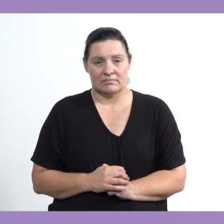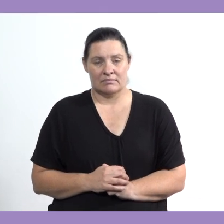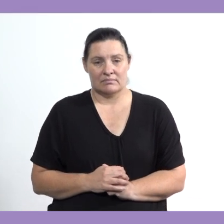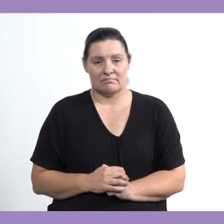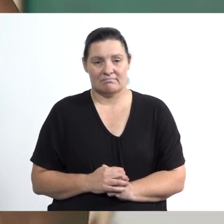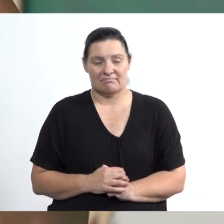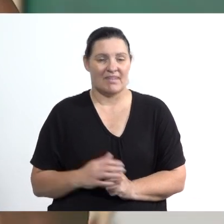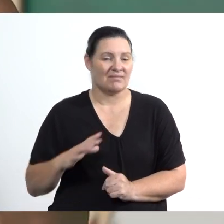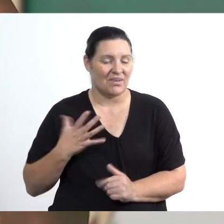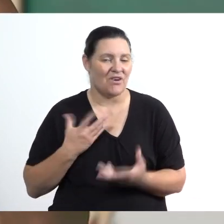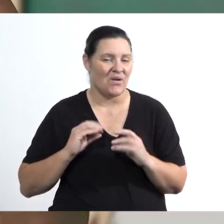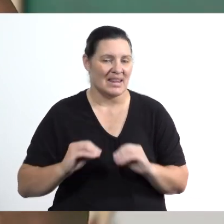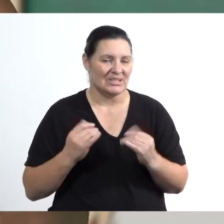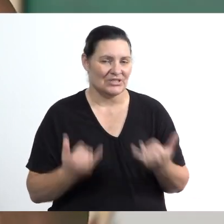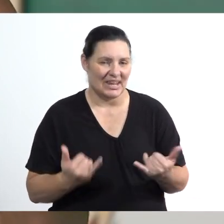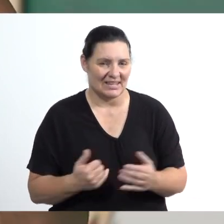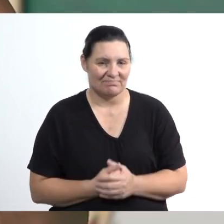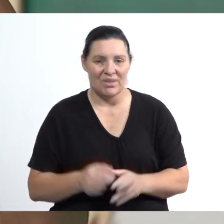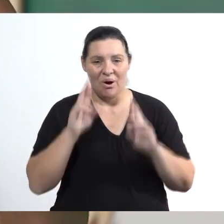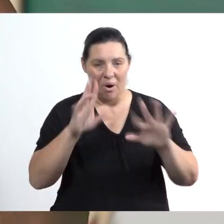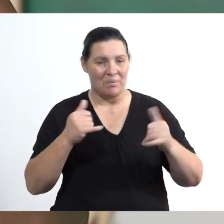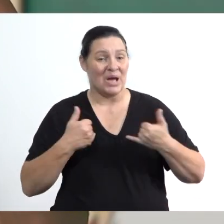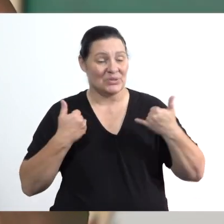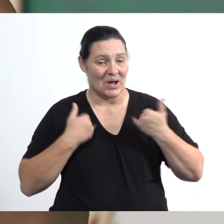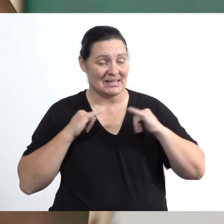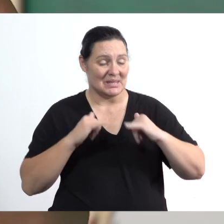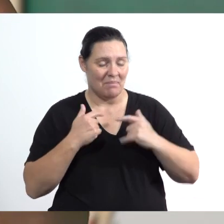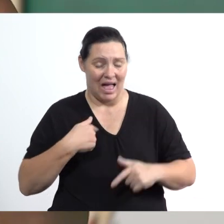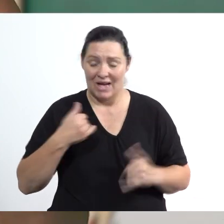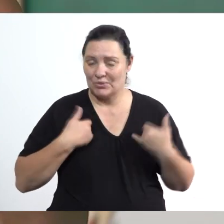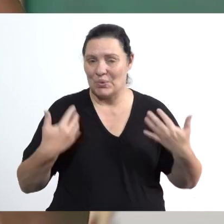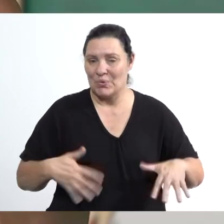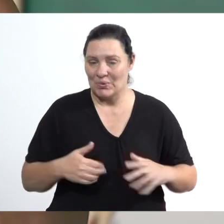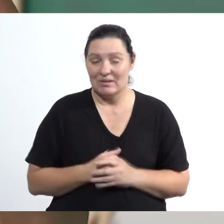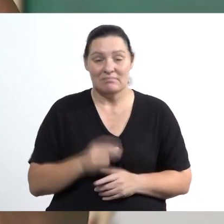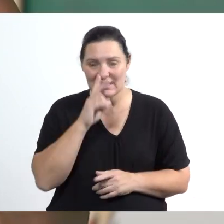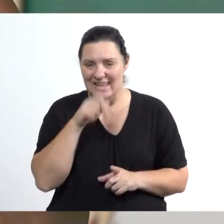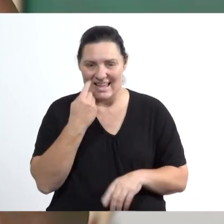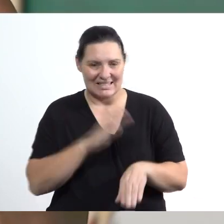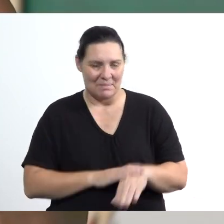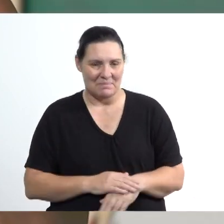903. That is it for our lesson today. I hope you enjoyed it. I really did too.